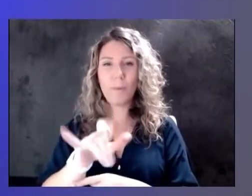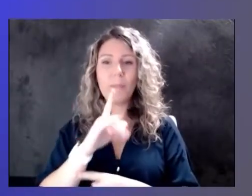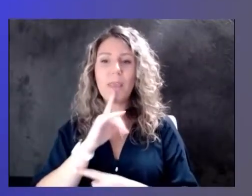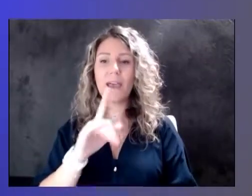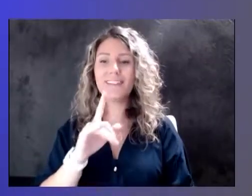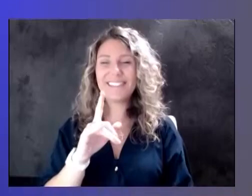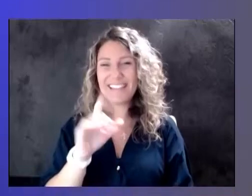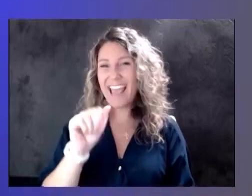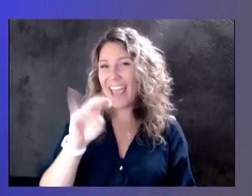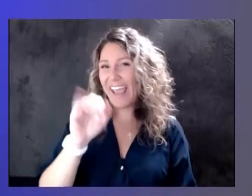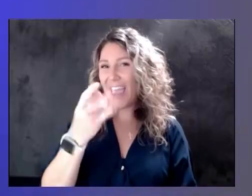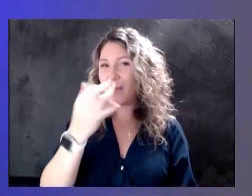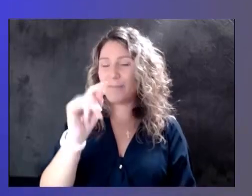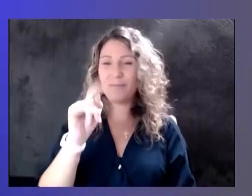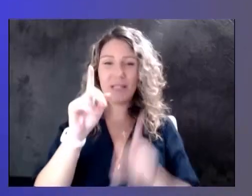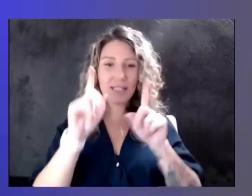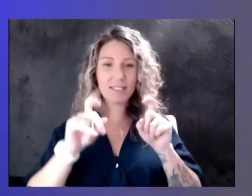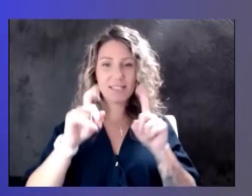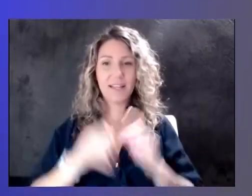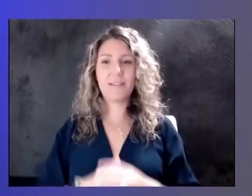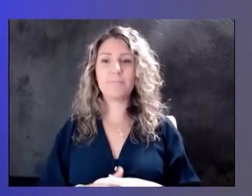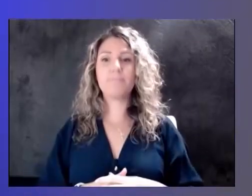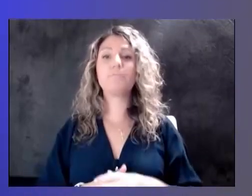And they also have an Ellume,